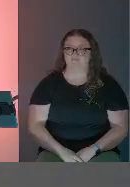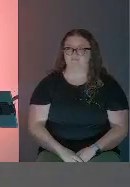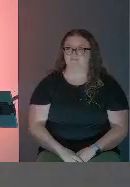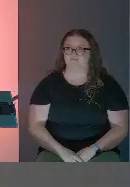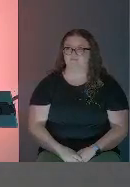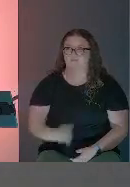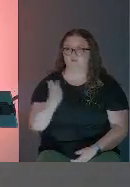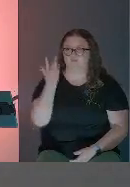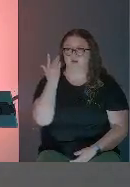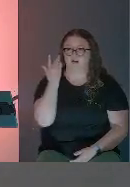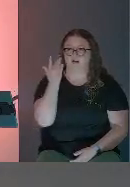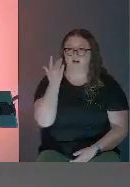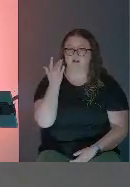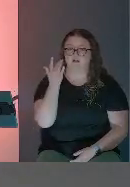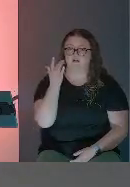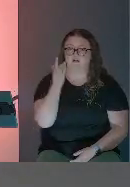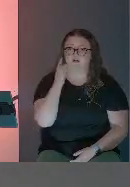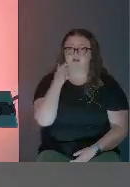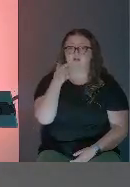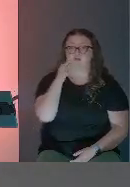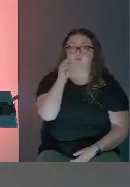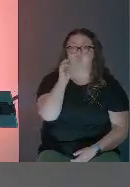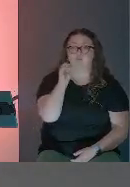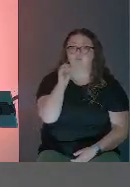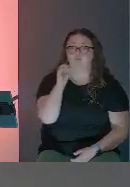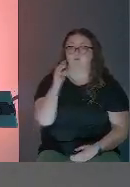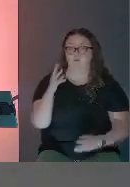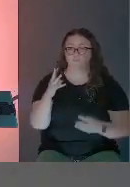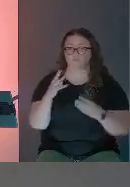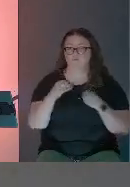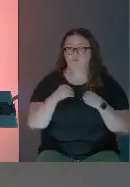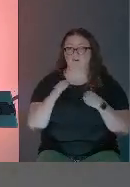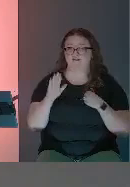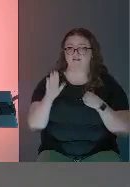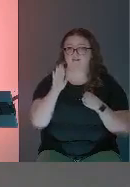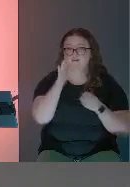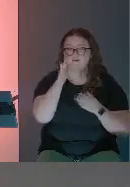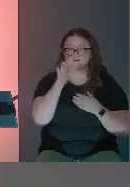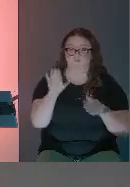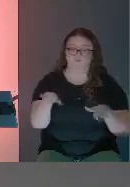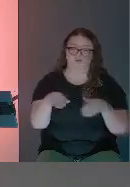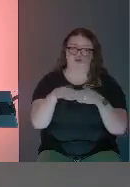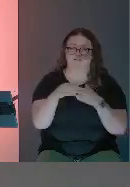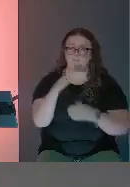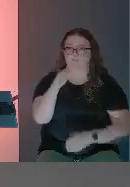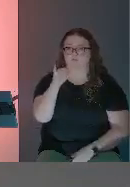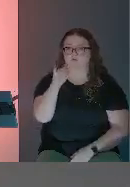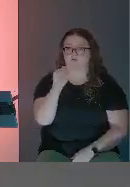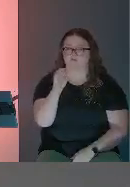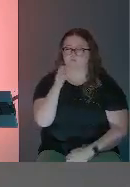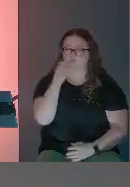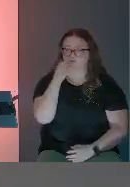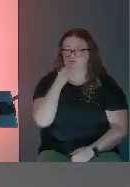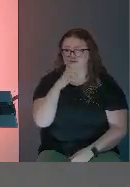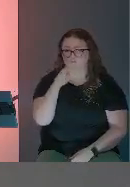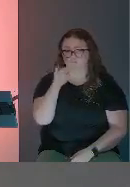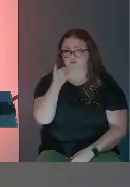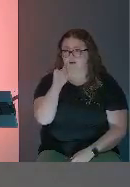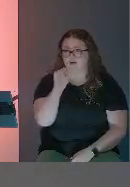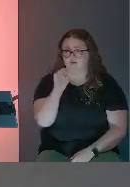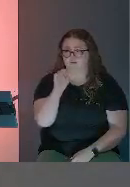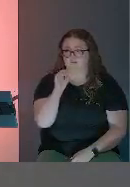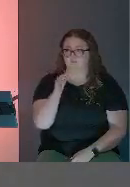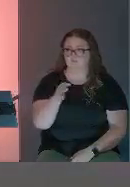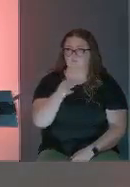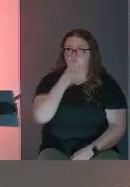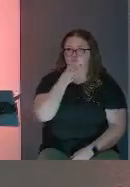groom has finally embraced his bride. his precious bride. As soon as